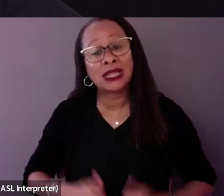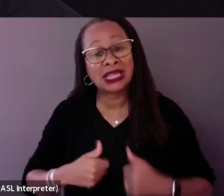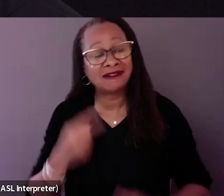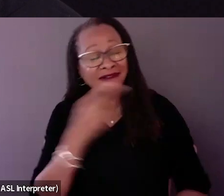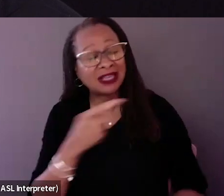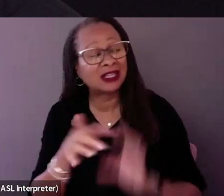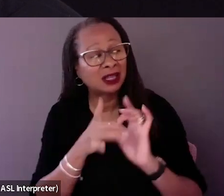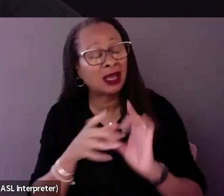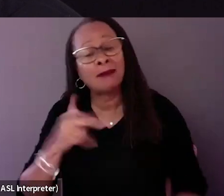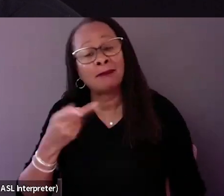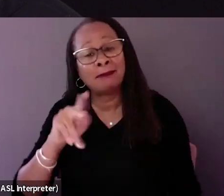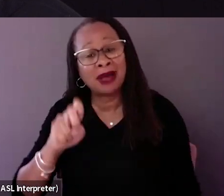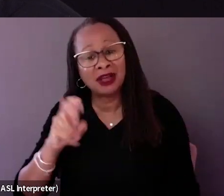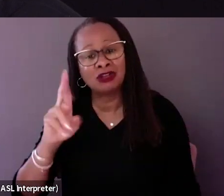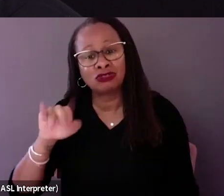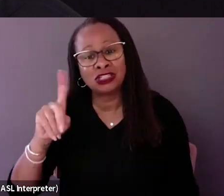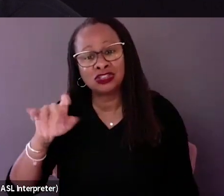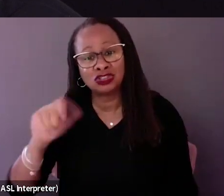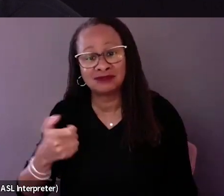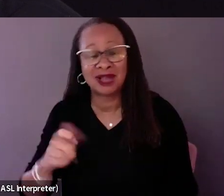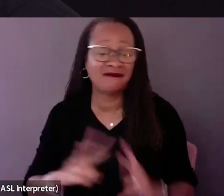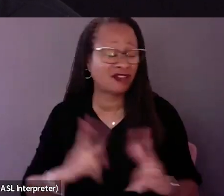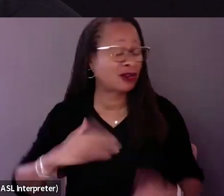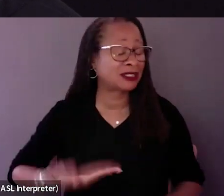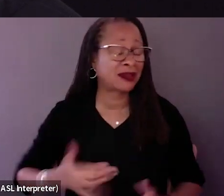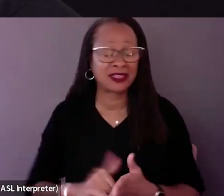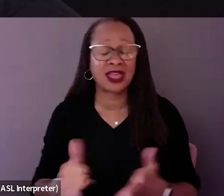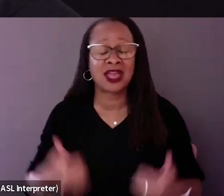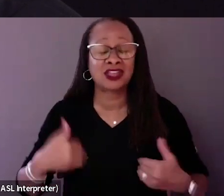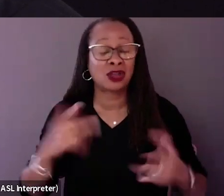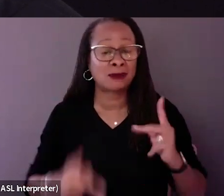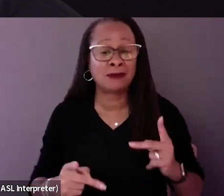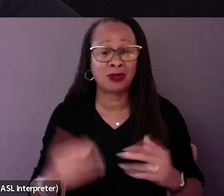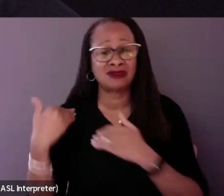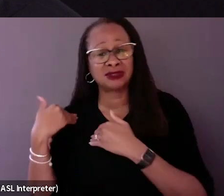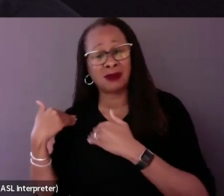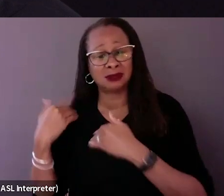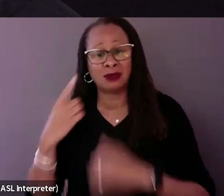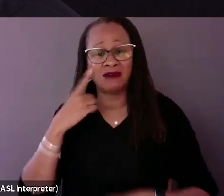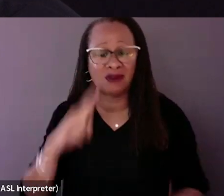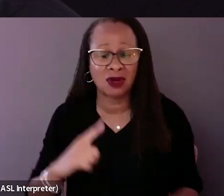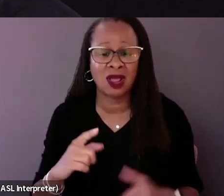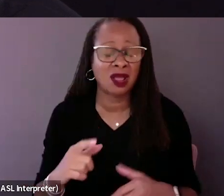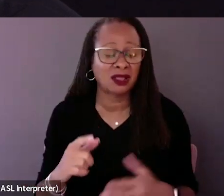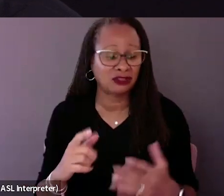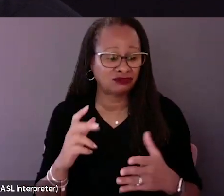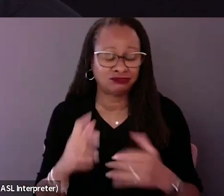very upset that young people bear the brunt of the